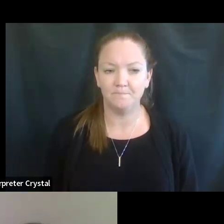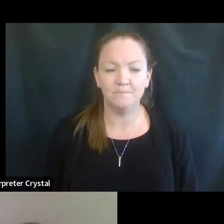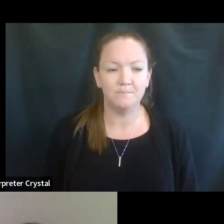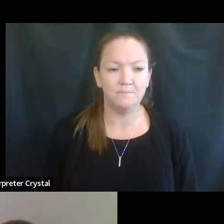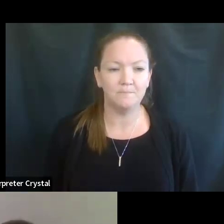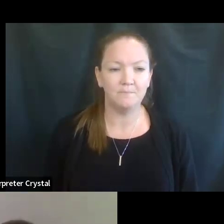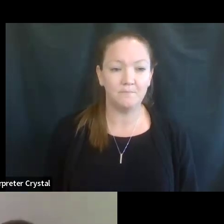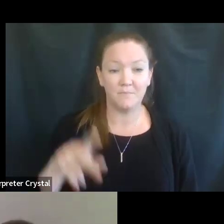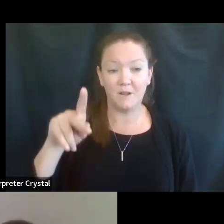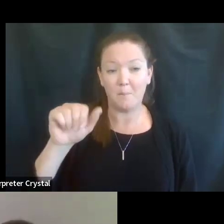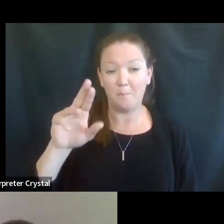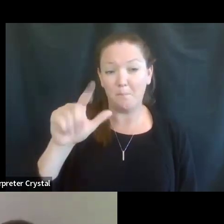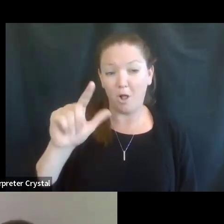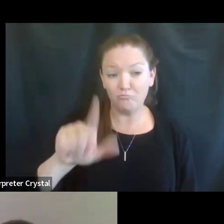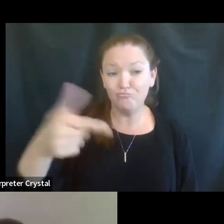Paul,